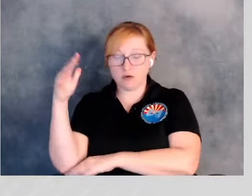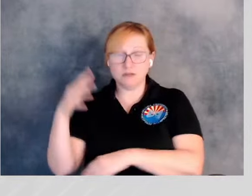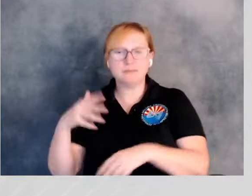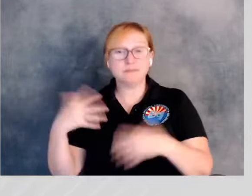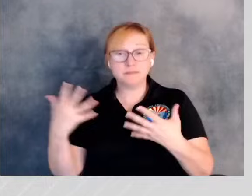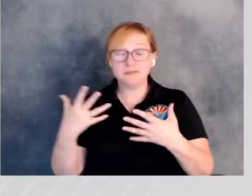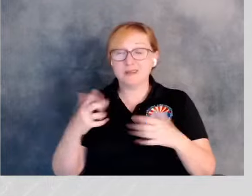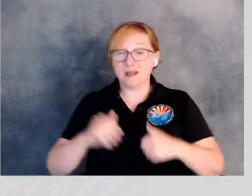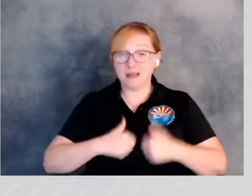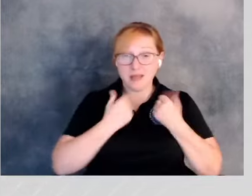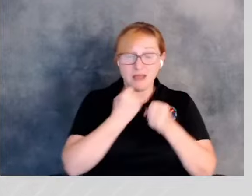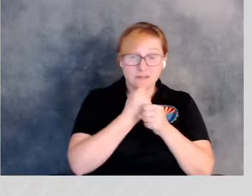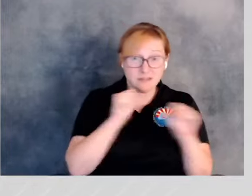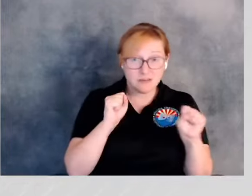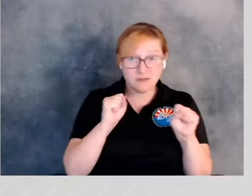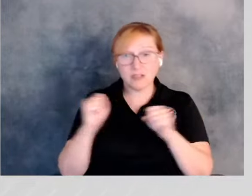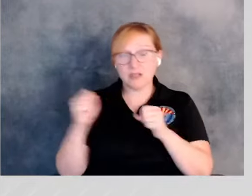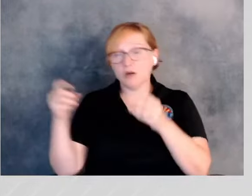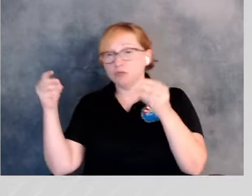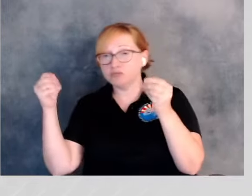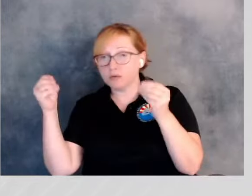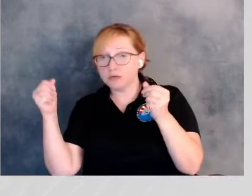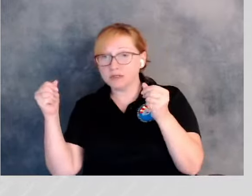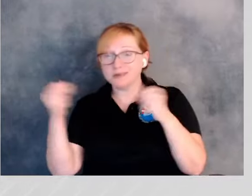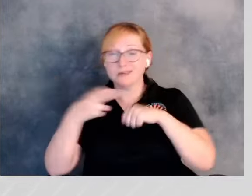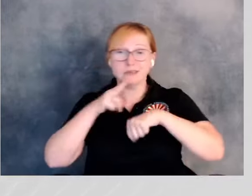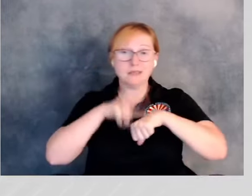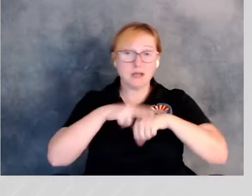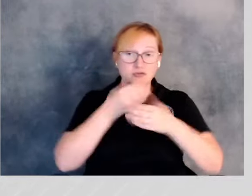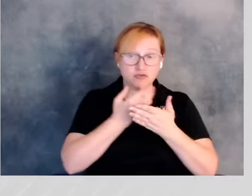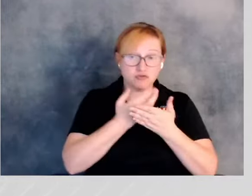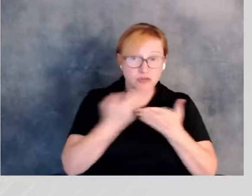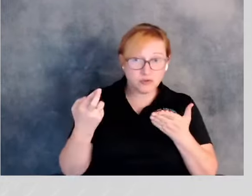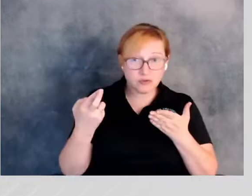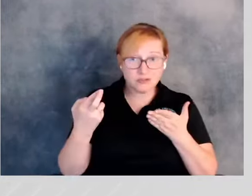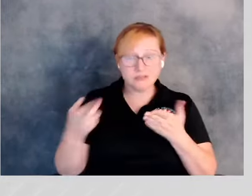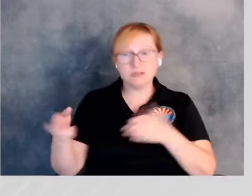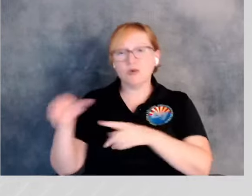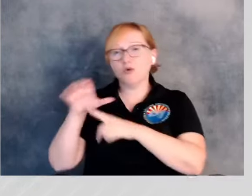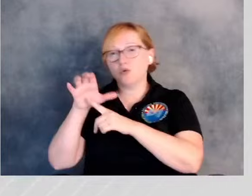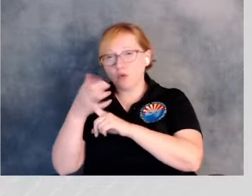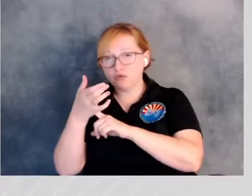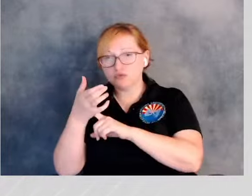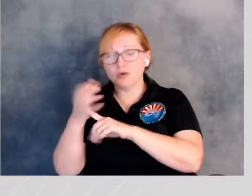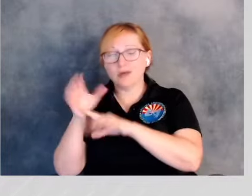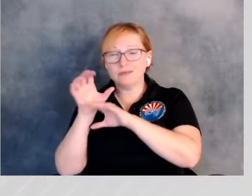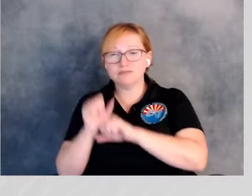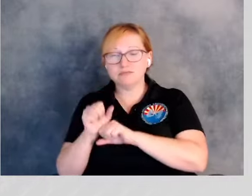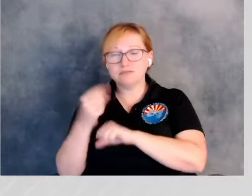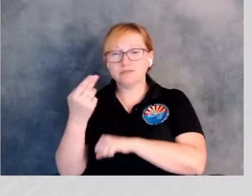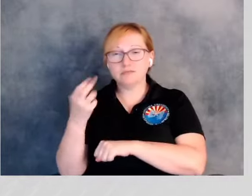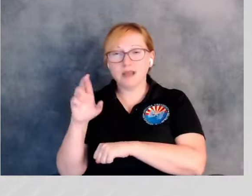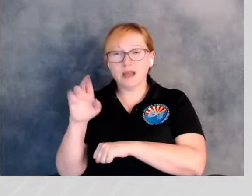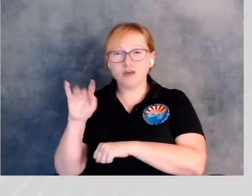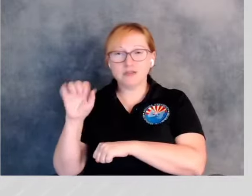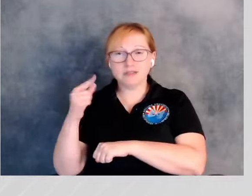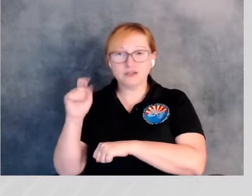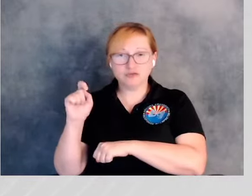natural resources, and then finally, but last but not least, the cultural and heritage resources on our lands.